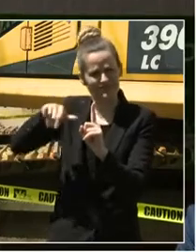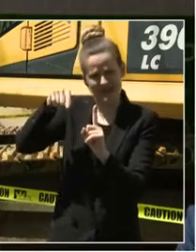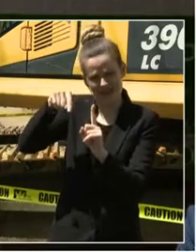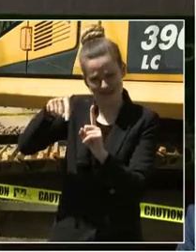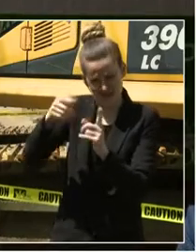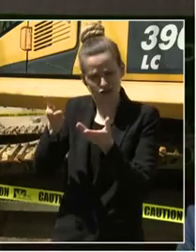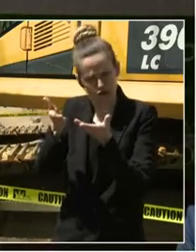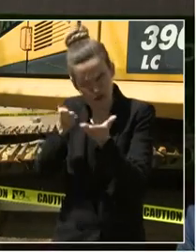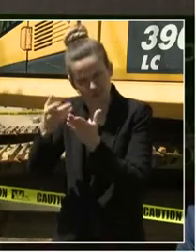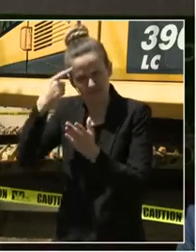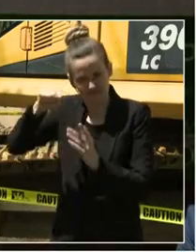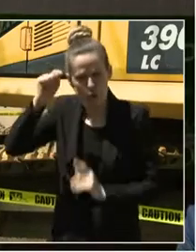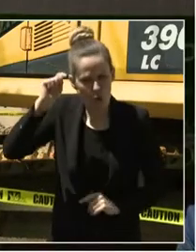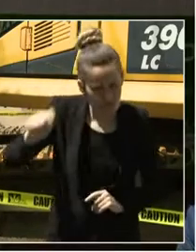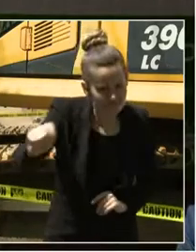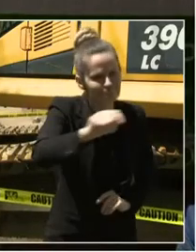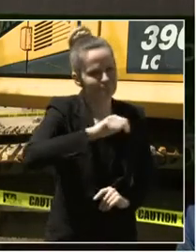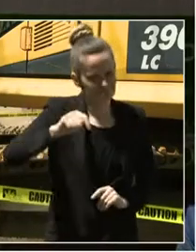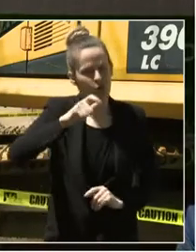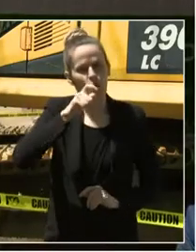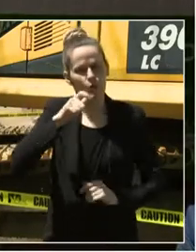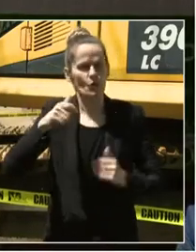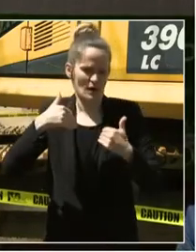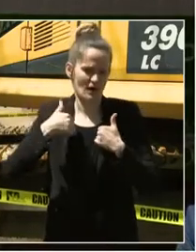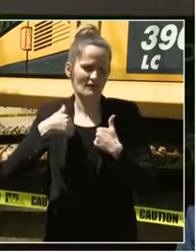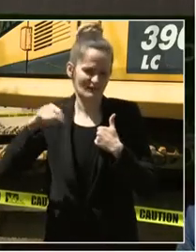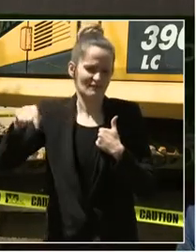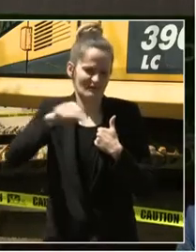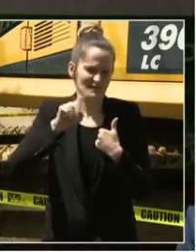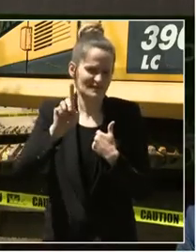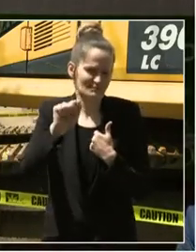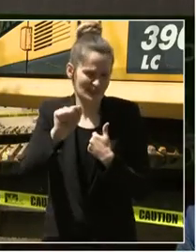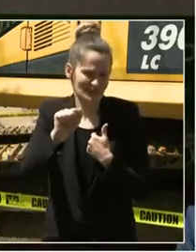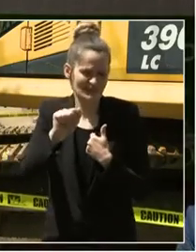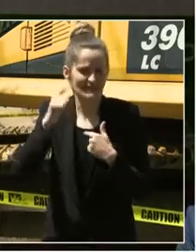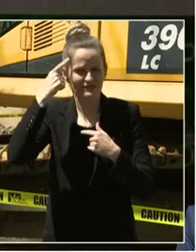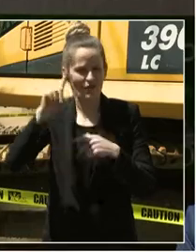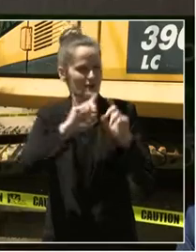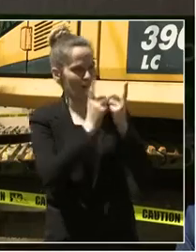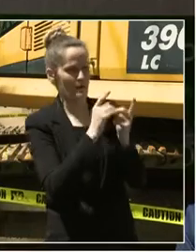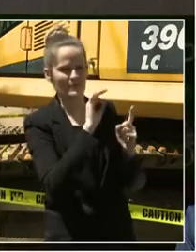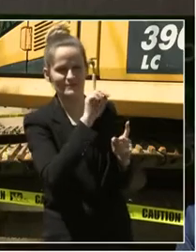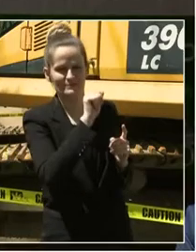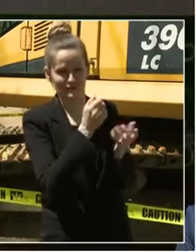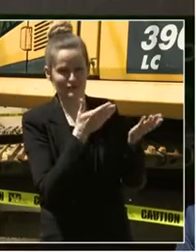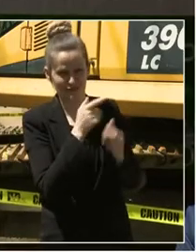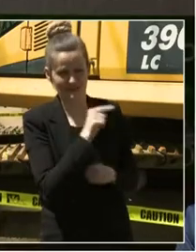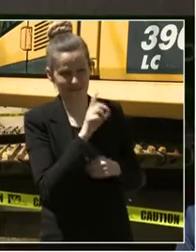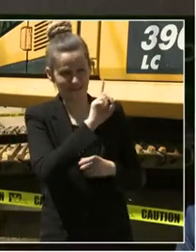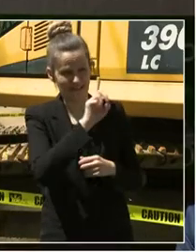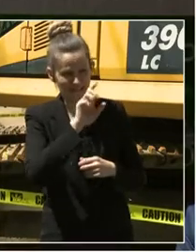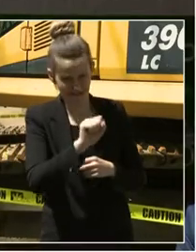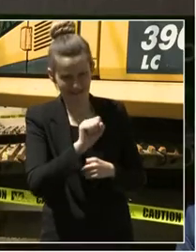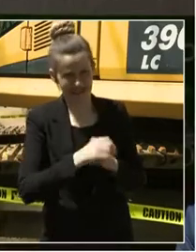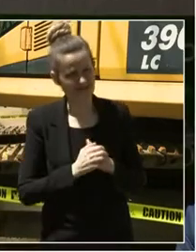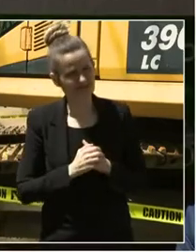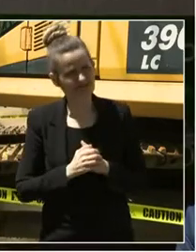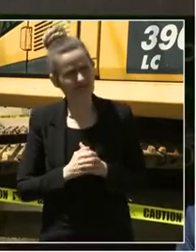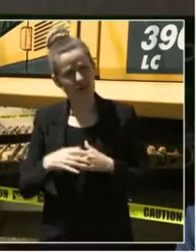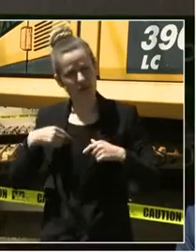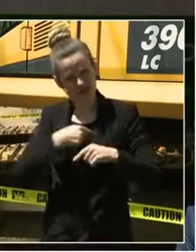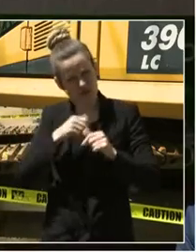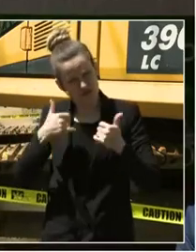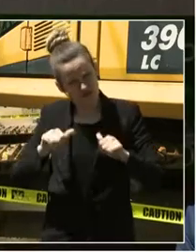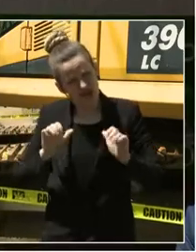are provided by the Department of Disability Services. So let's keep pushing for recreational opportunities